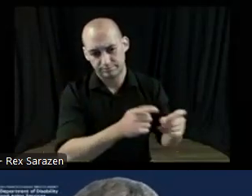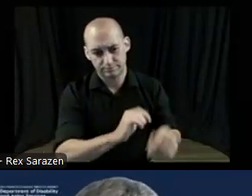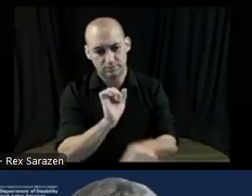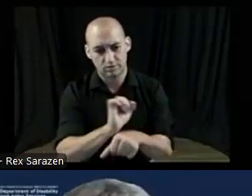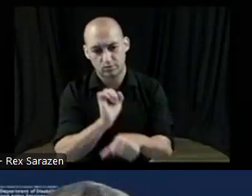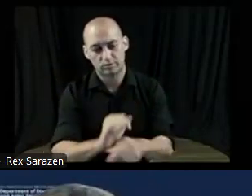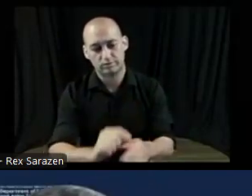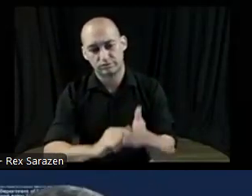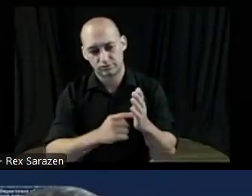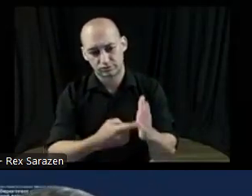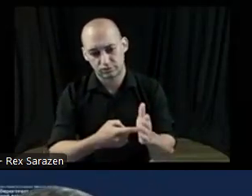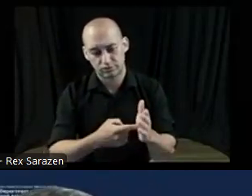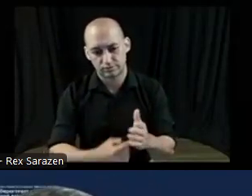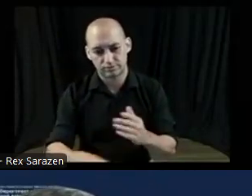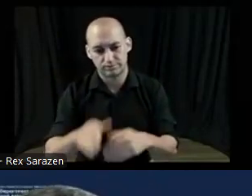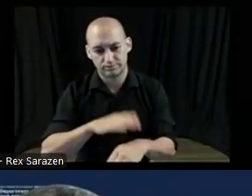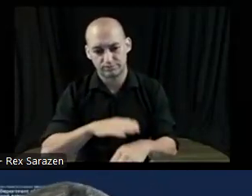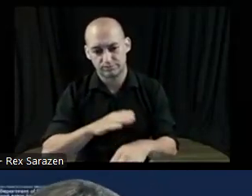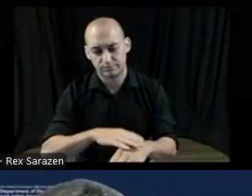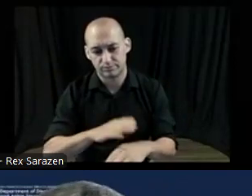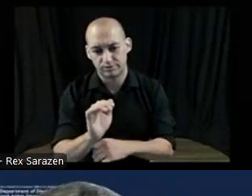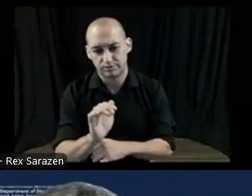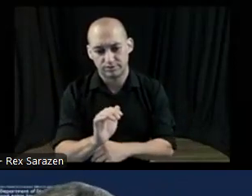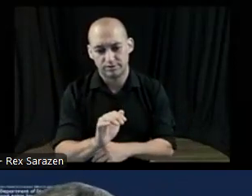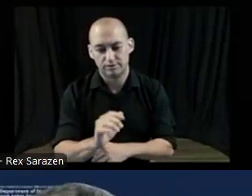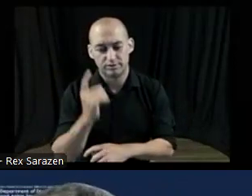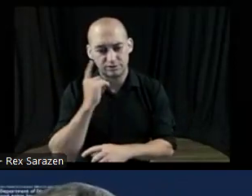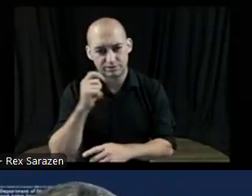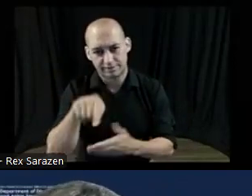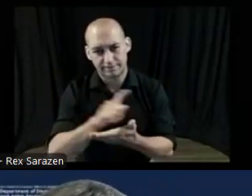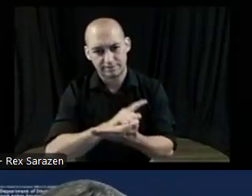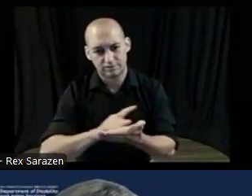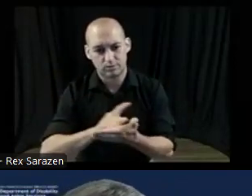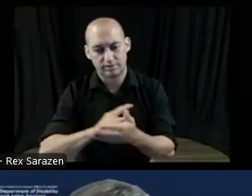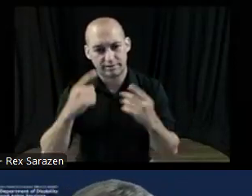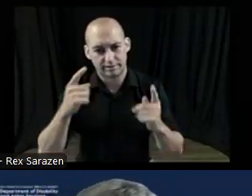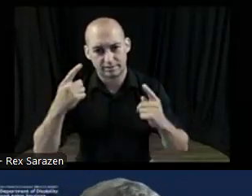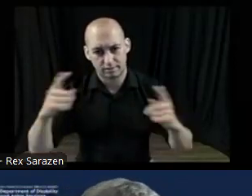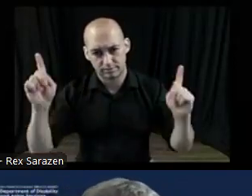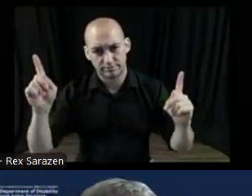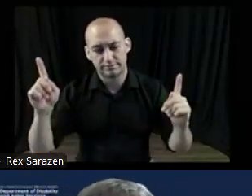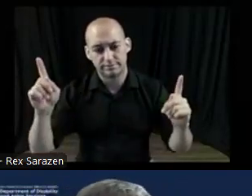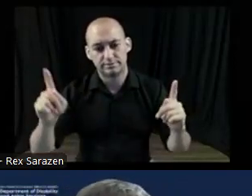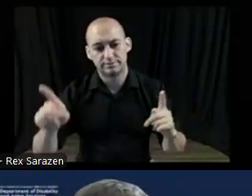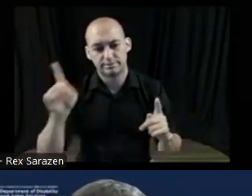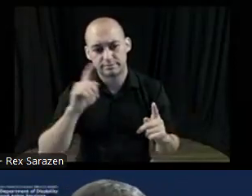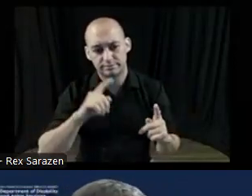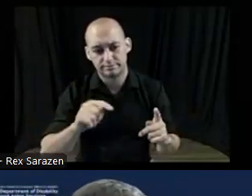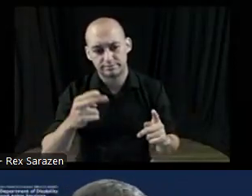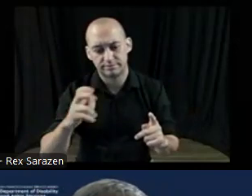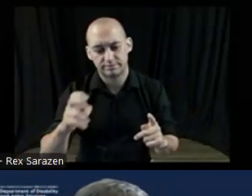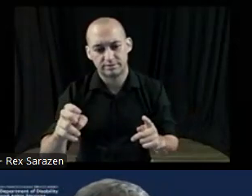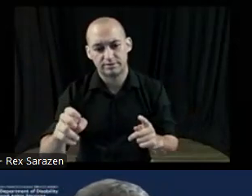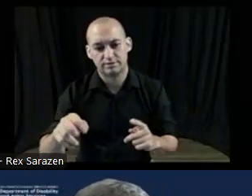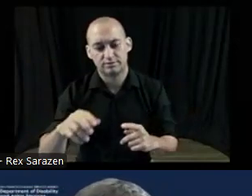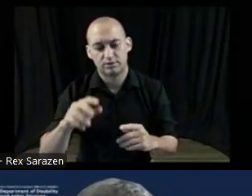on almost all of them. Just this week, we announced an award going